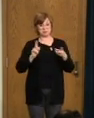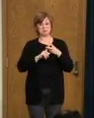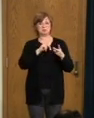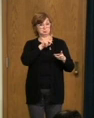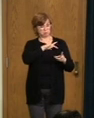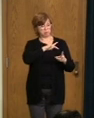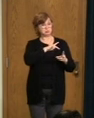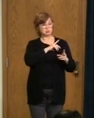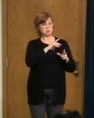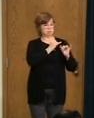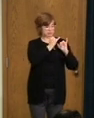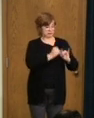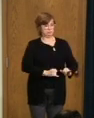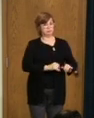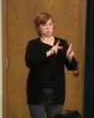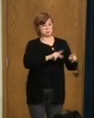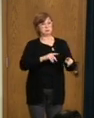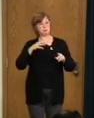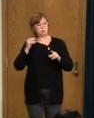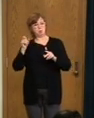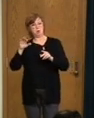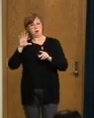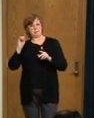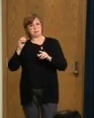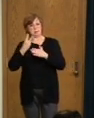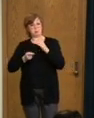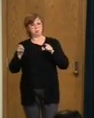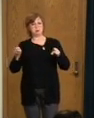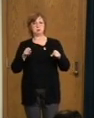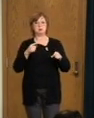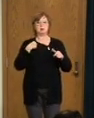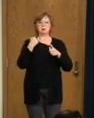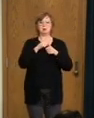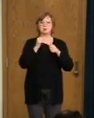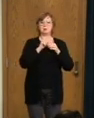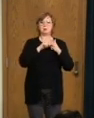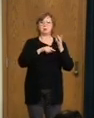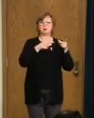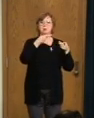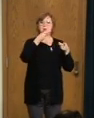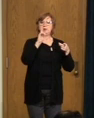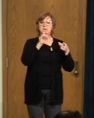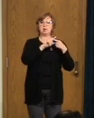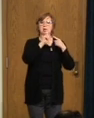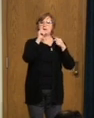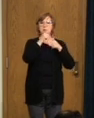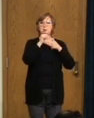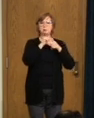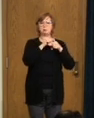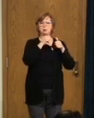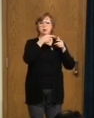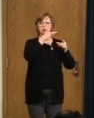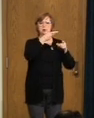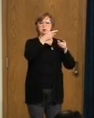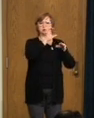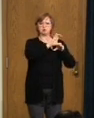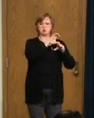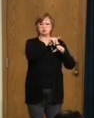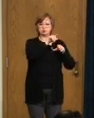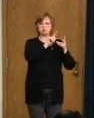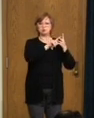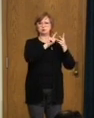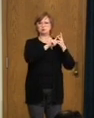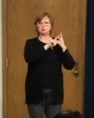side. If I think back to a gospel service in Prince Albert, or some of the nightclubs that were